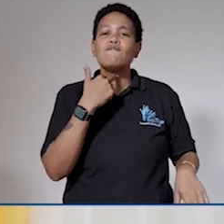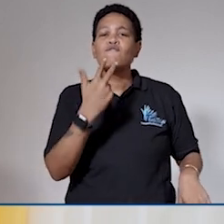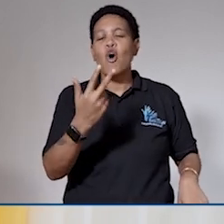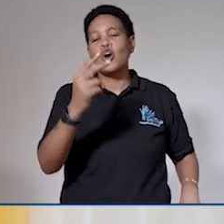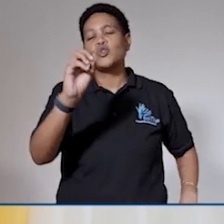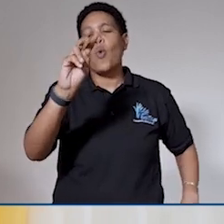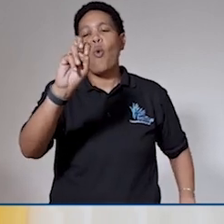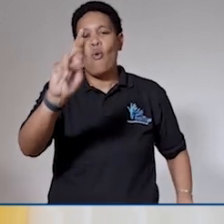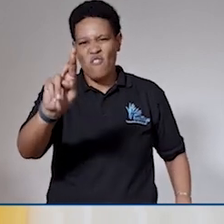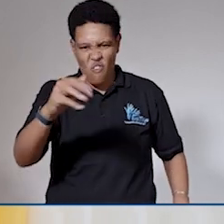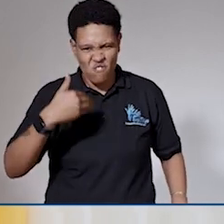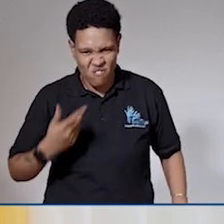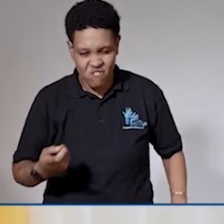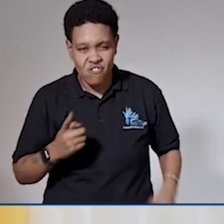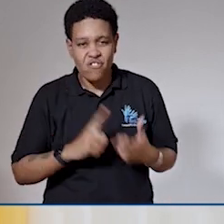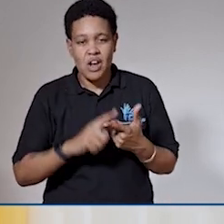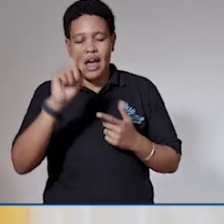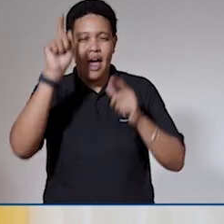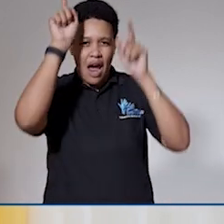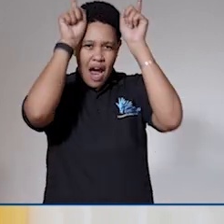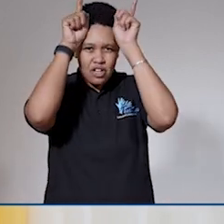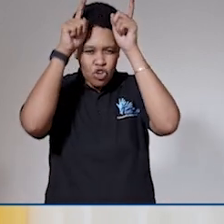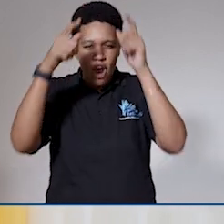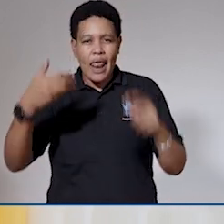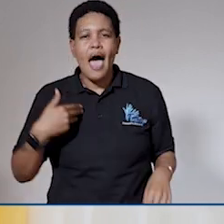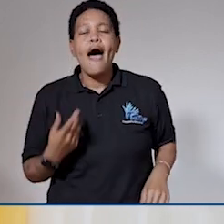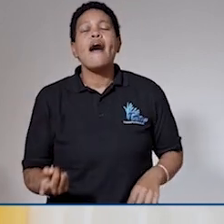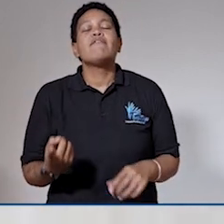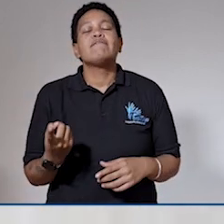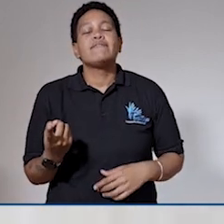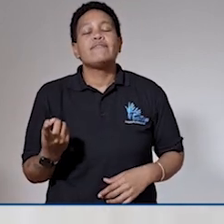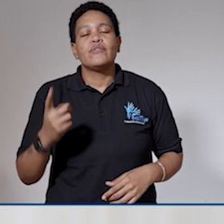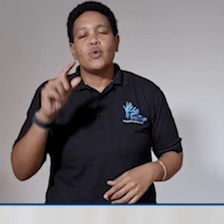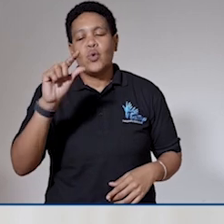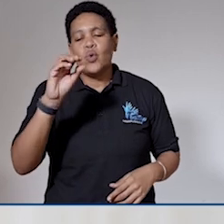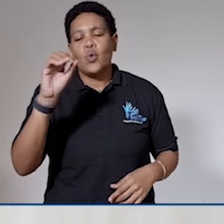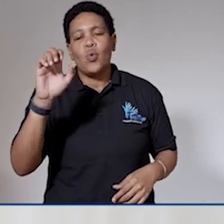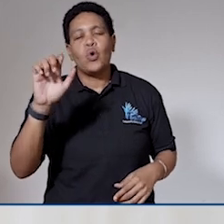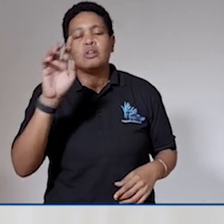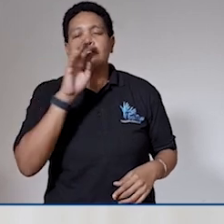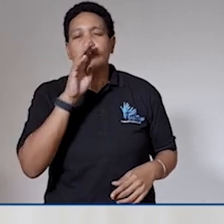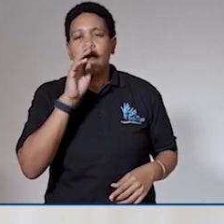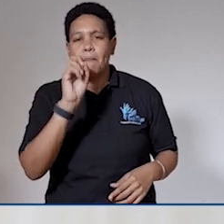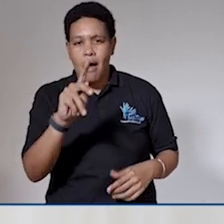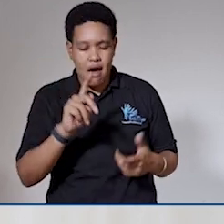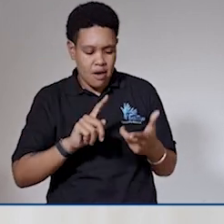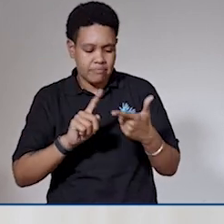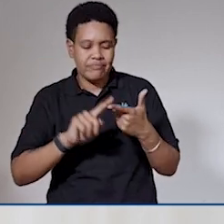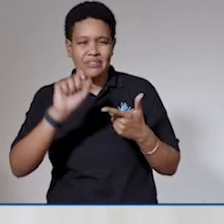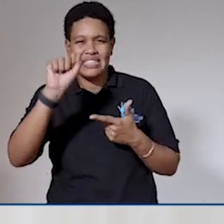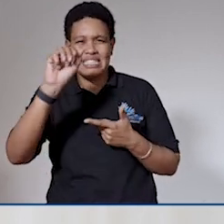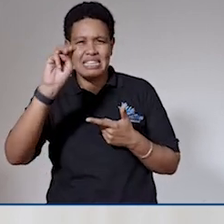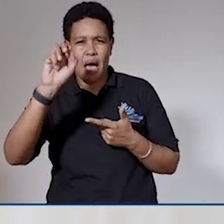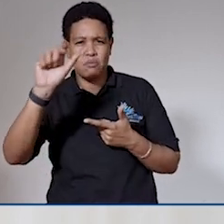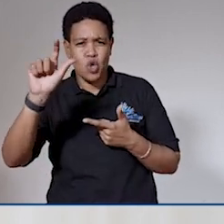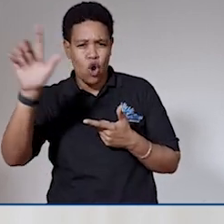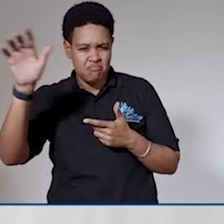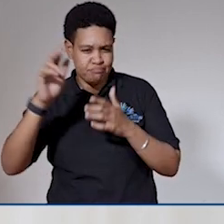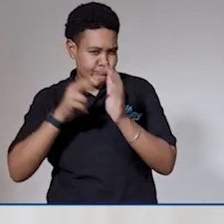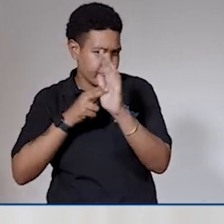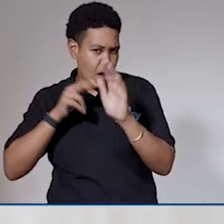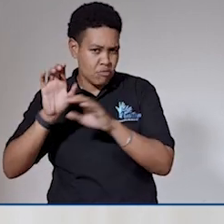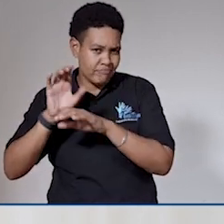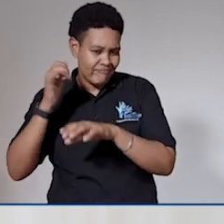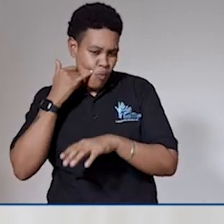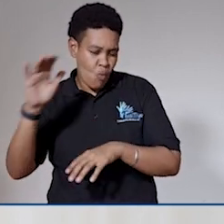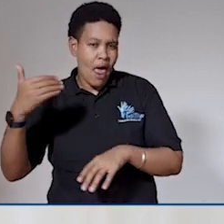the Android-based system, there is Google Talkback, and Samsung also has their own screen reader that